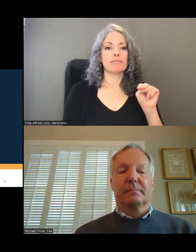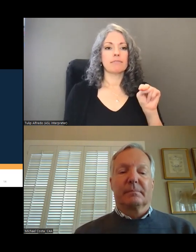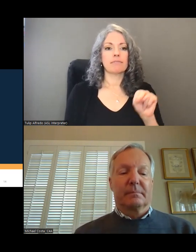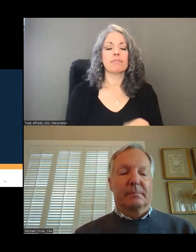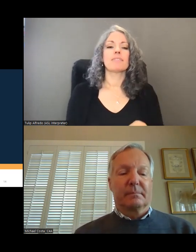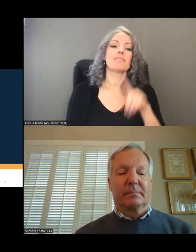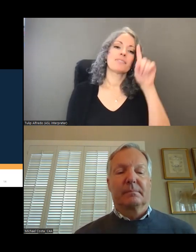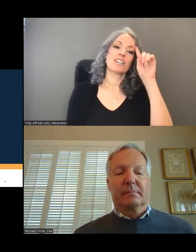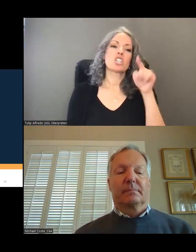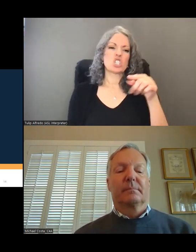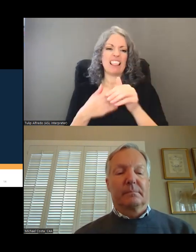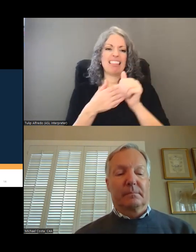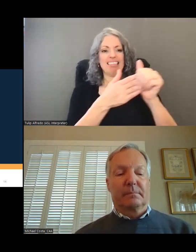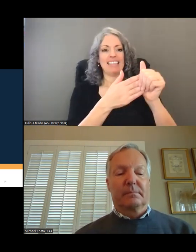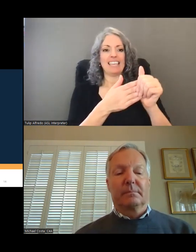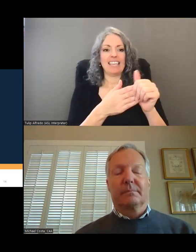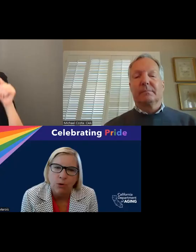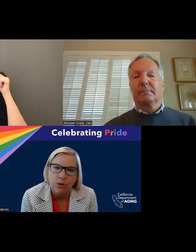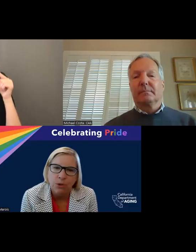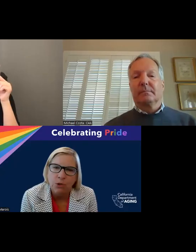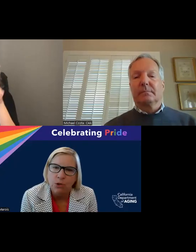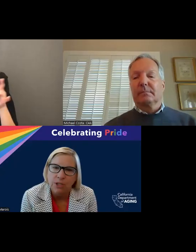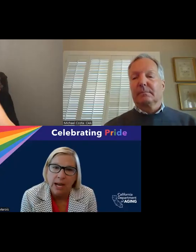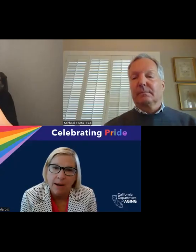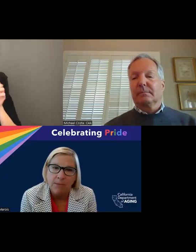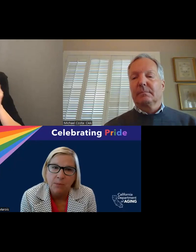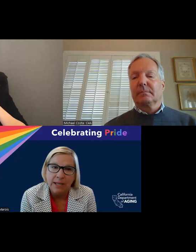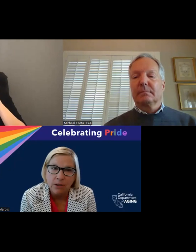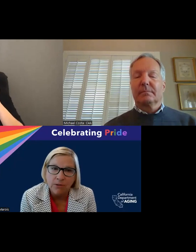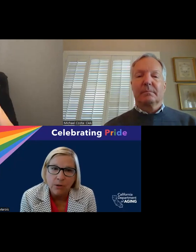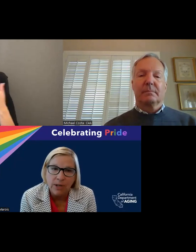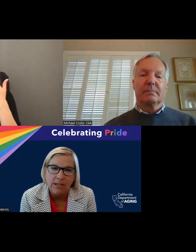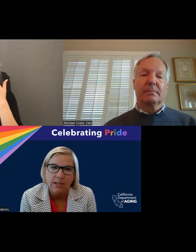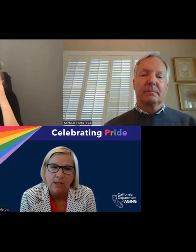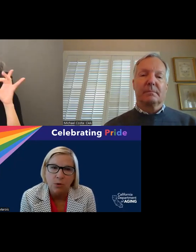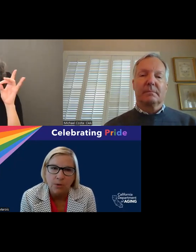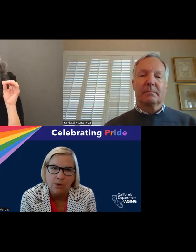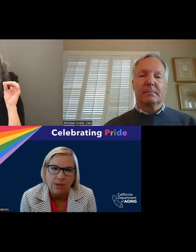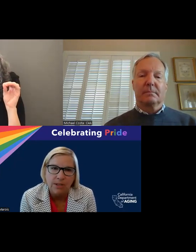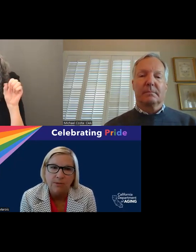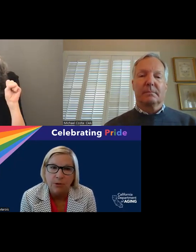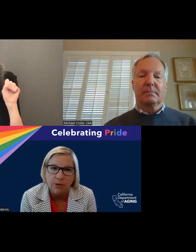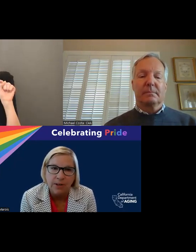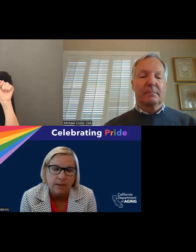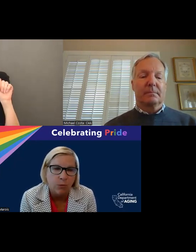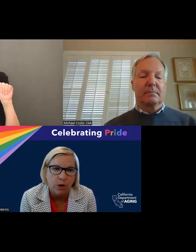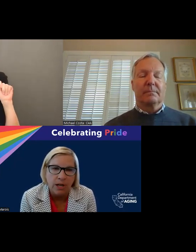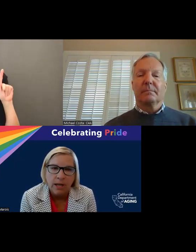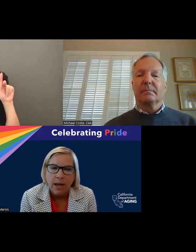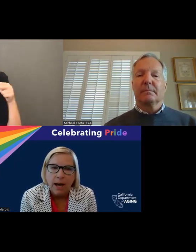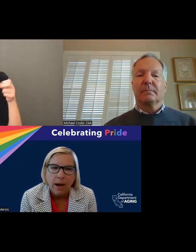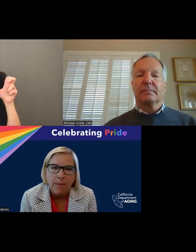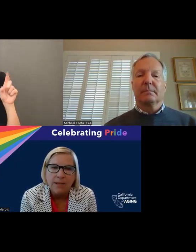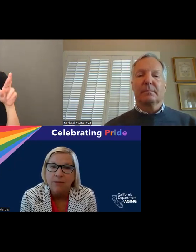collaborative consulting, I want to thank the 80 stakeholders who took the time to be interviewed and to contribute to this first phase of